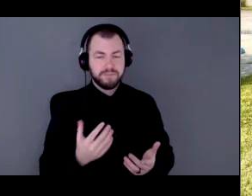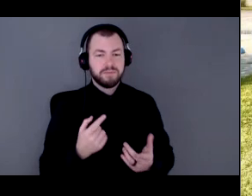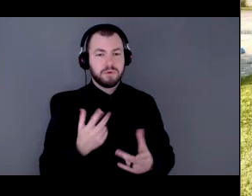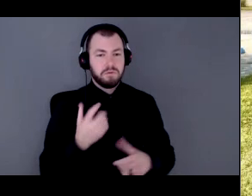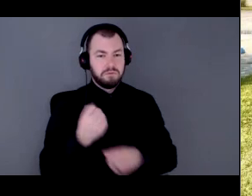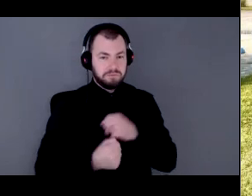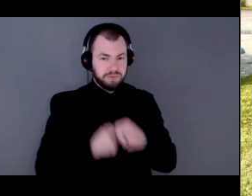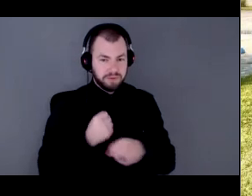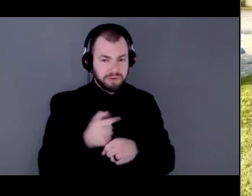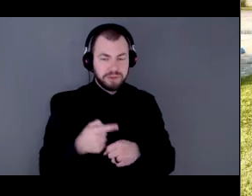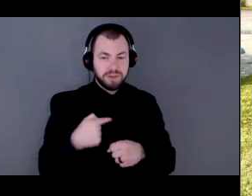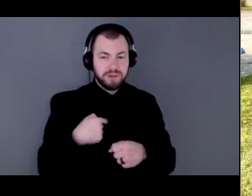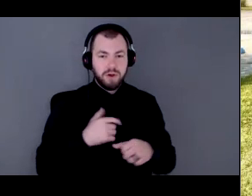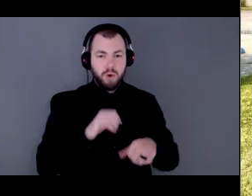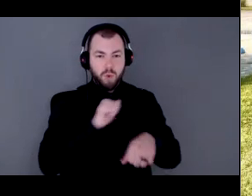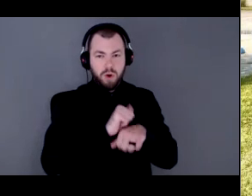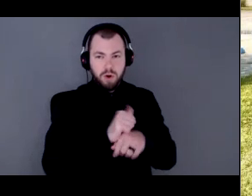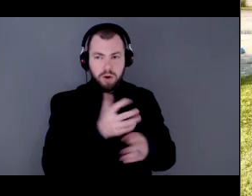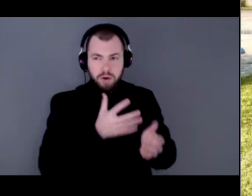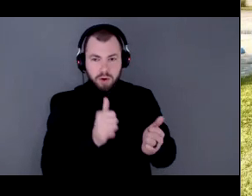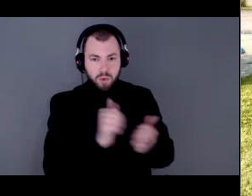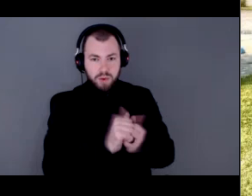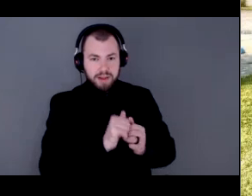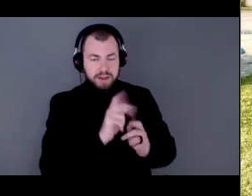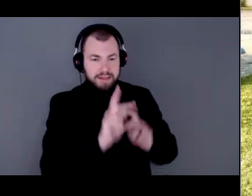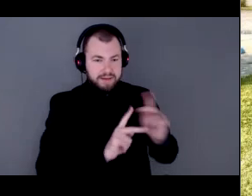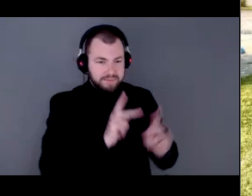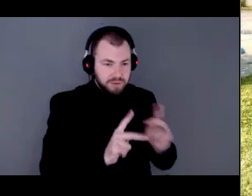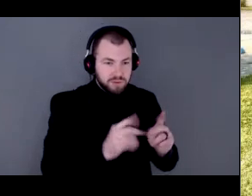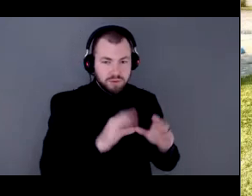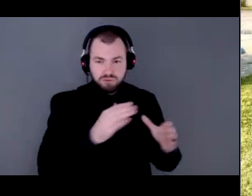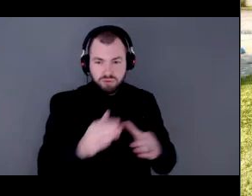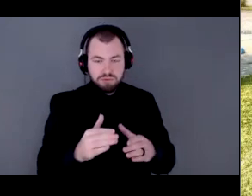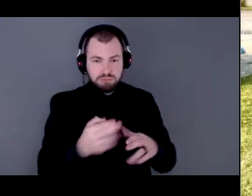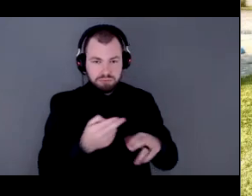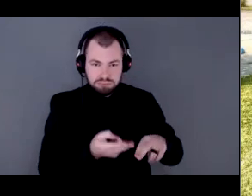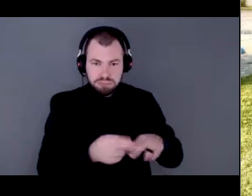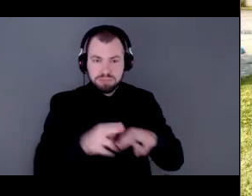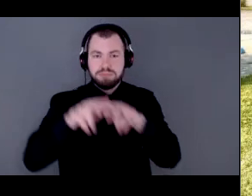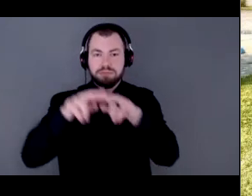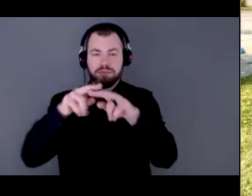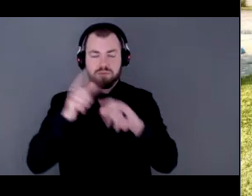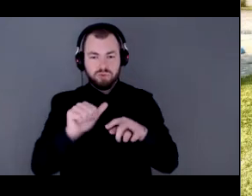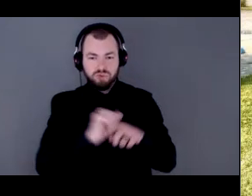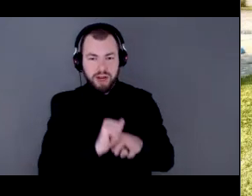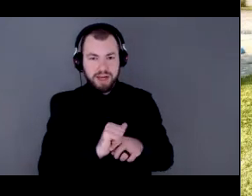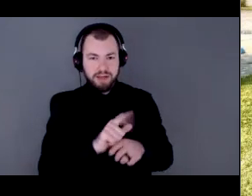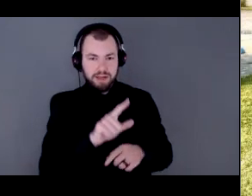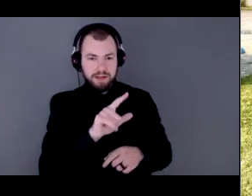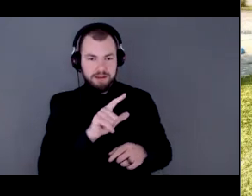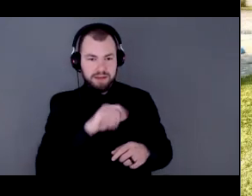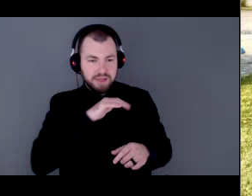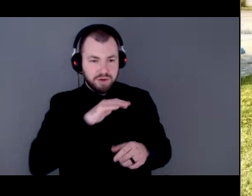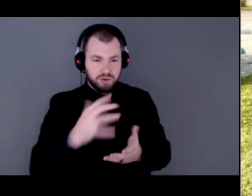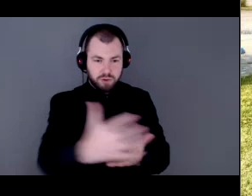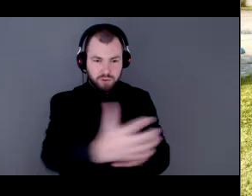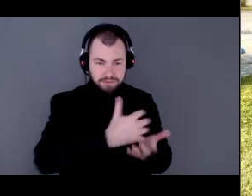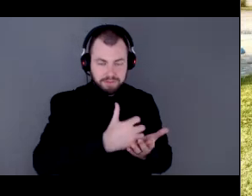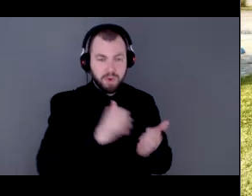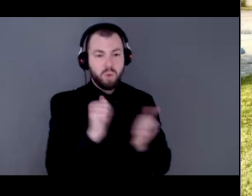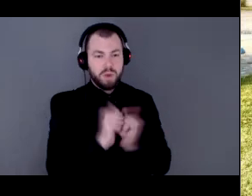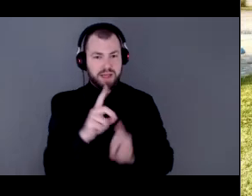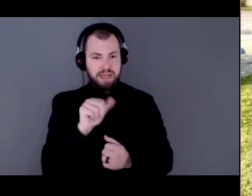our work in working with individuals and groups to train them on litter sweeps with data collection. We